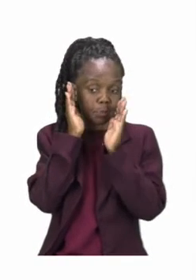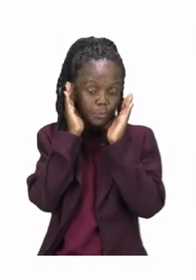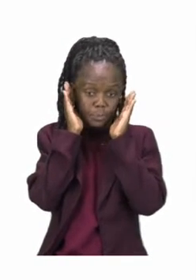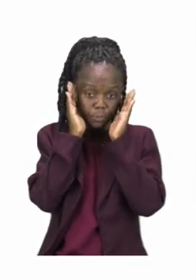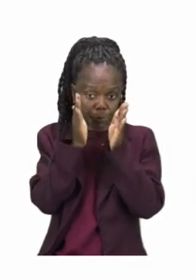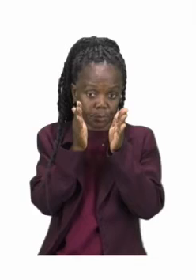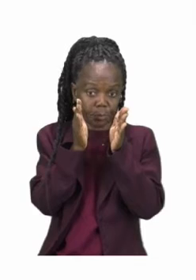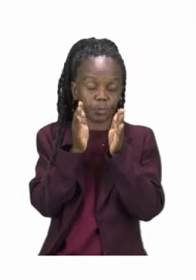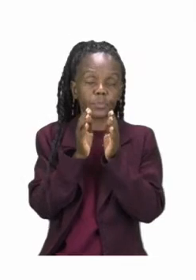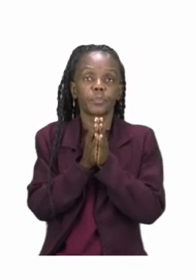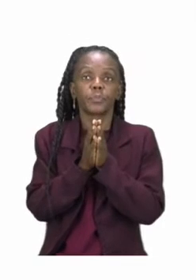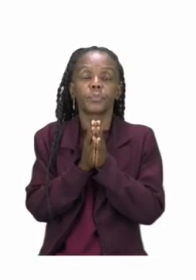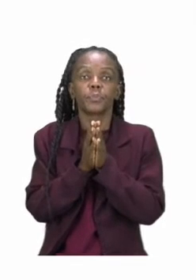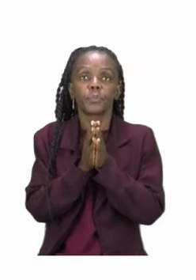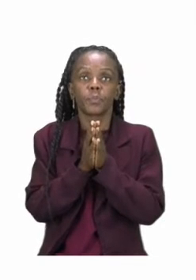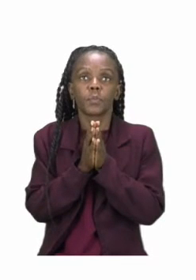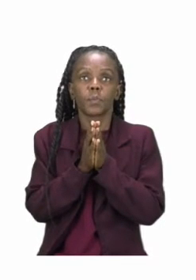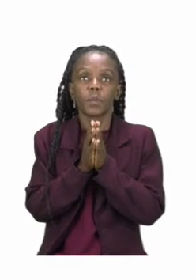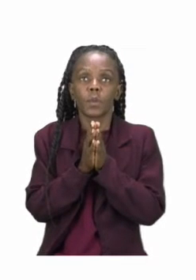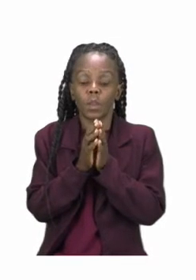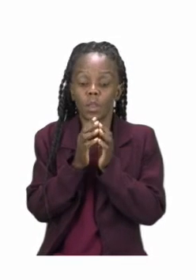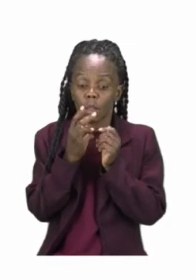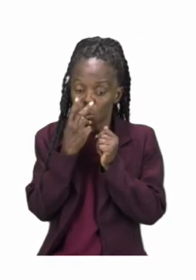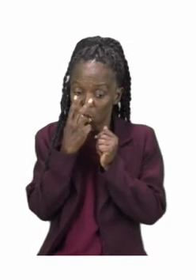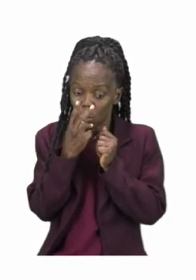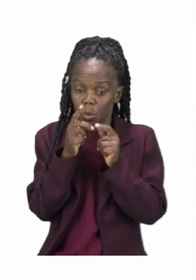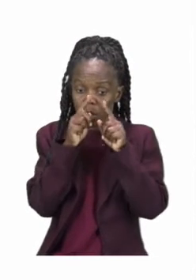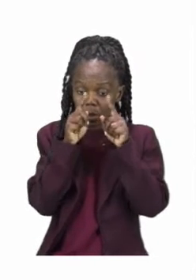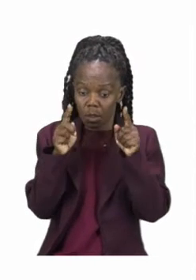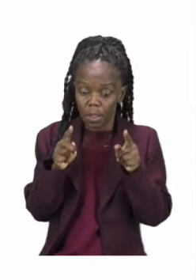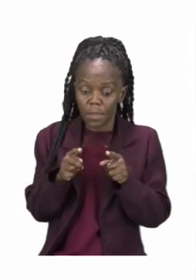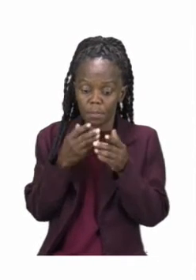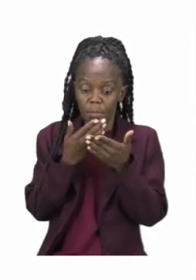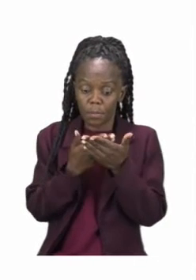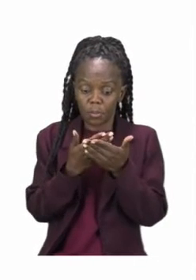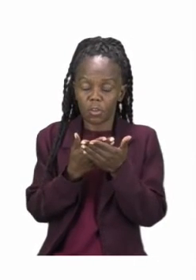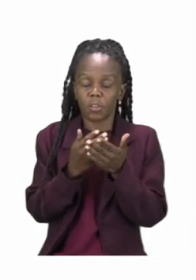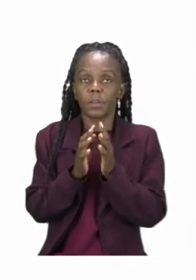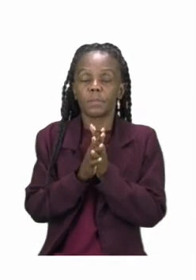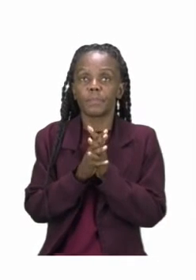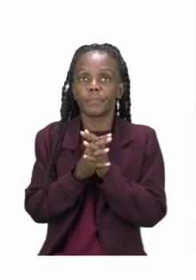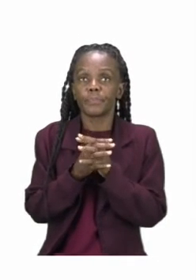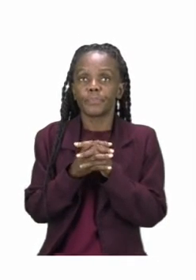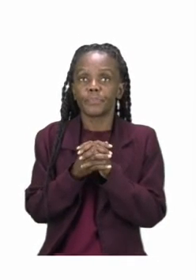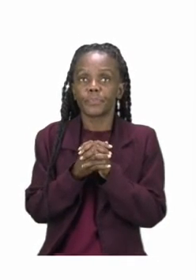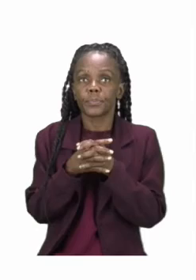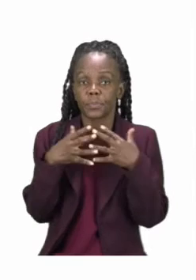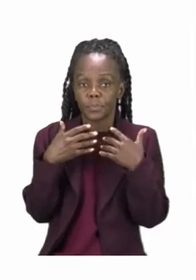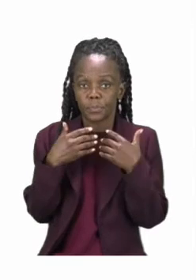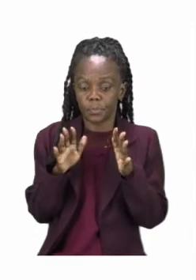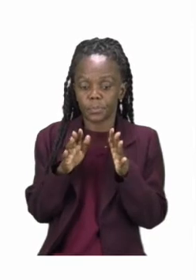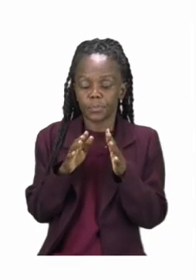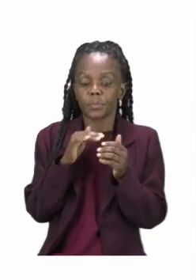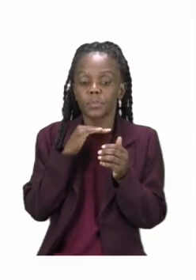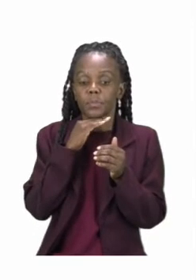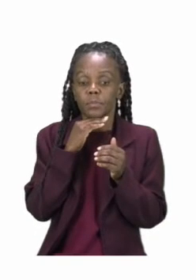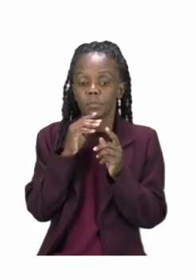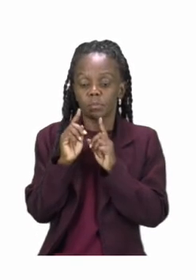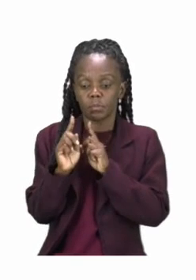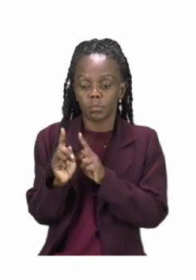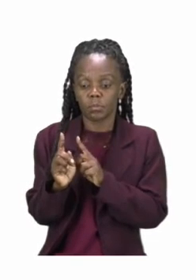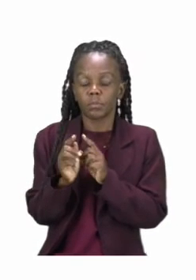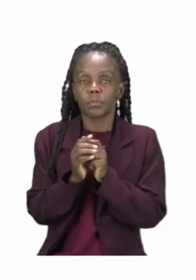at the pictures so that you don't get lost. Are you ready? Well done.